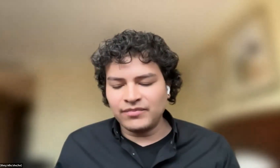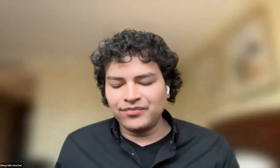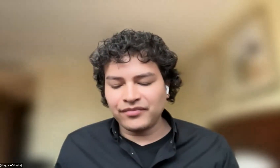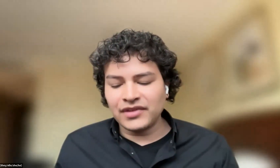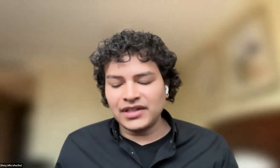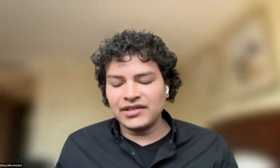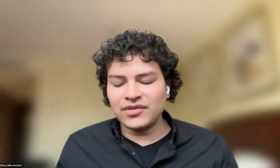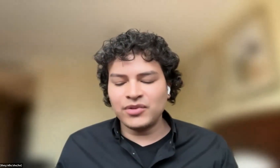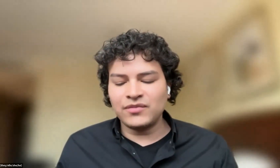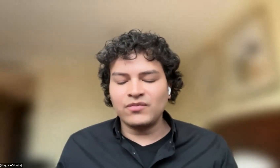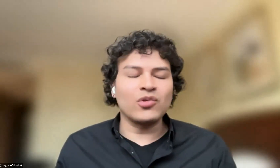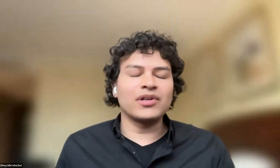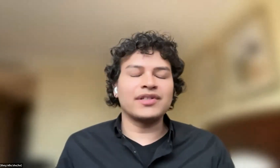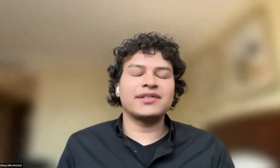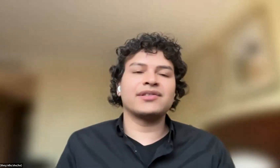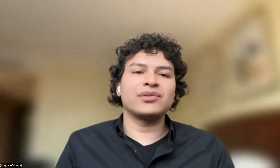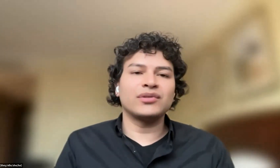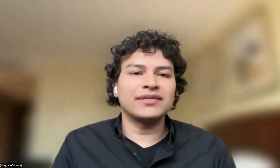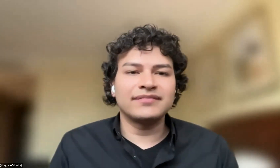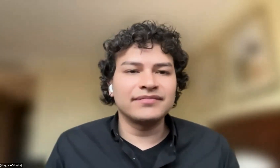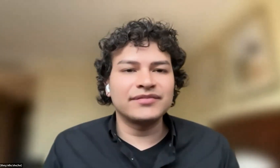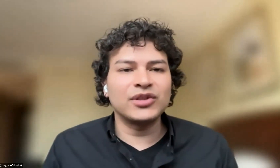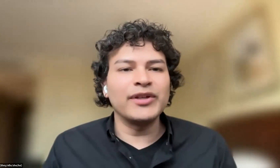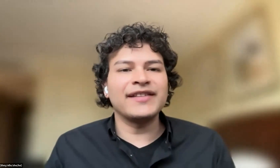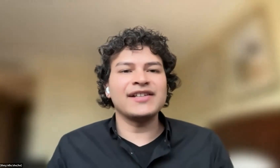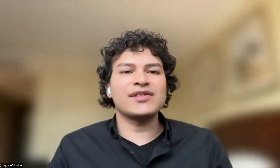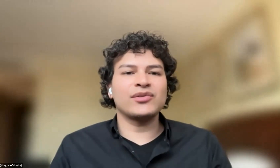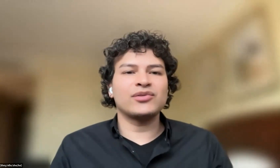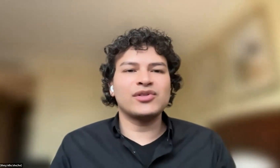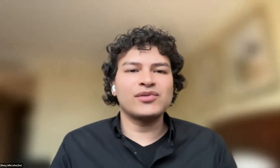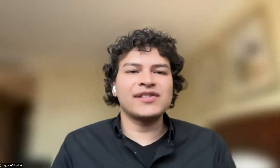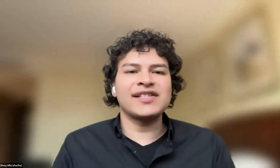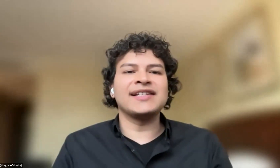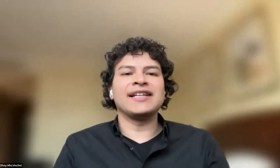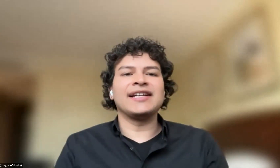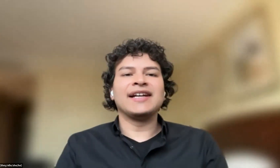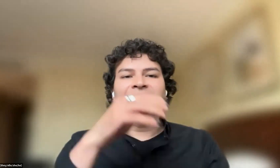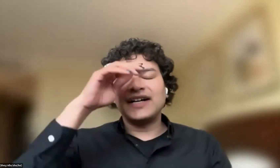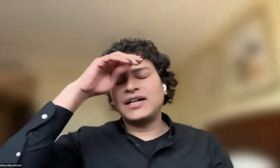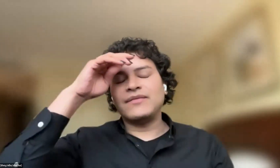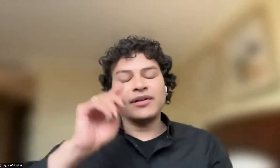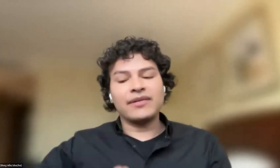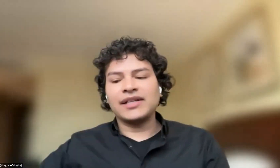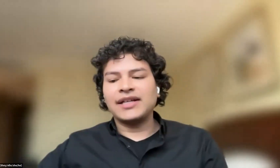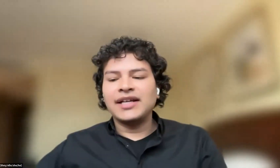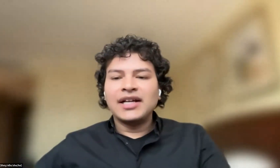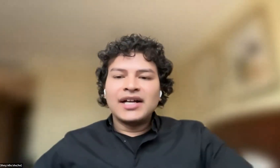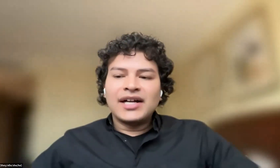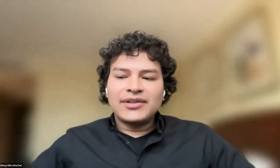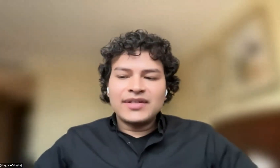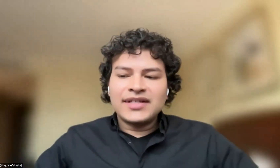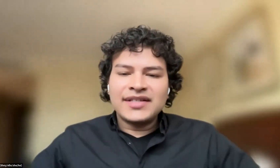and he just put words to so many things so succinctly, very